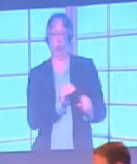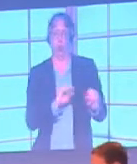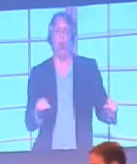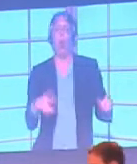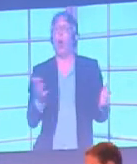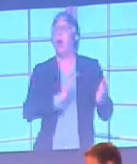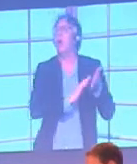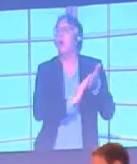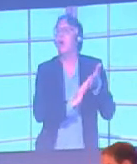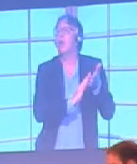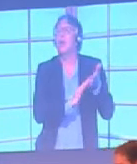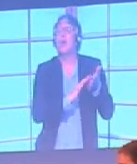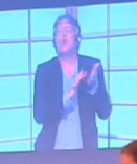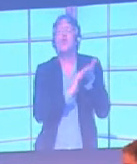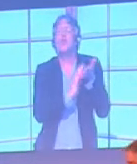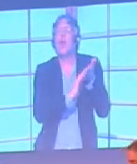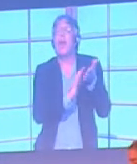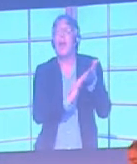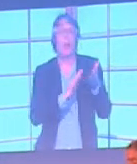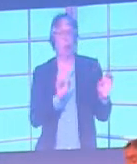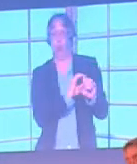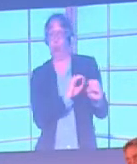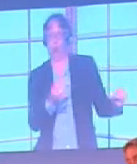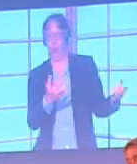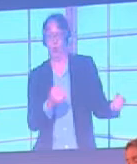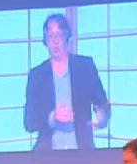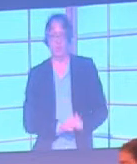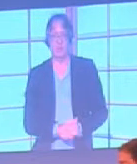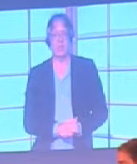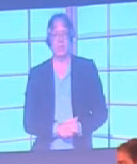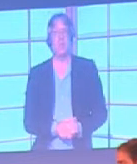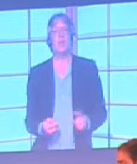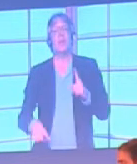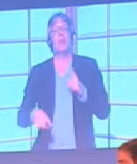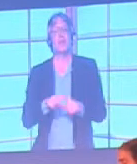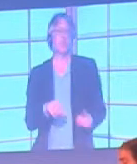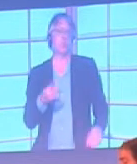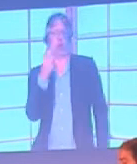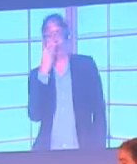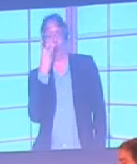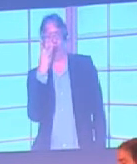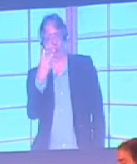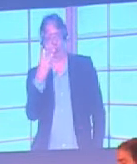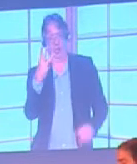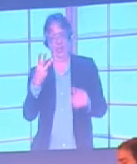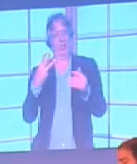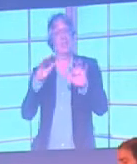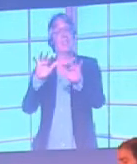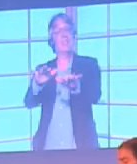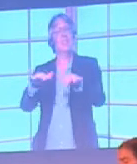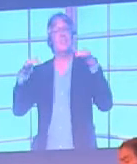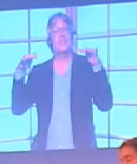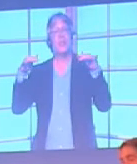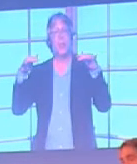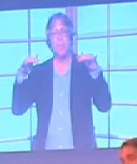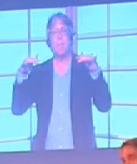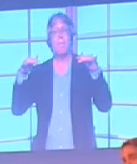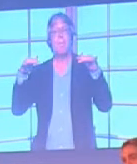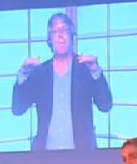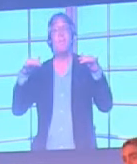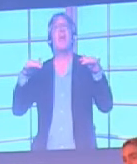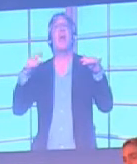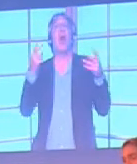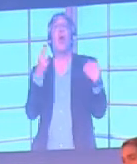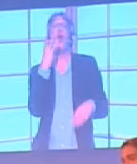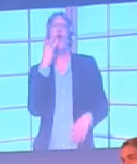point that we wanted to raise, that 30% of stadiums allow access to general public in lifts. So